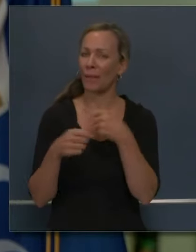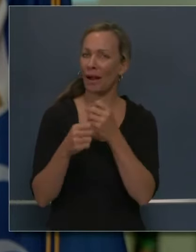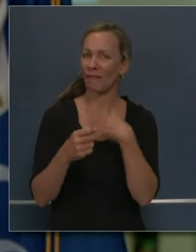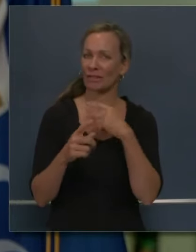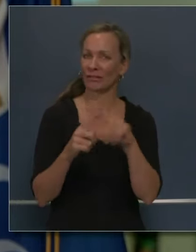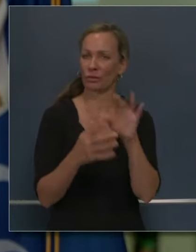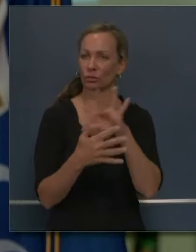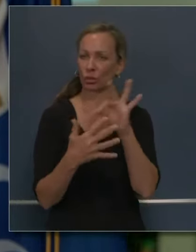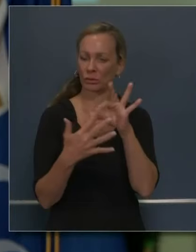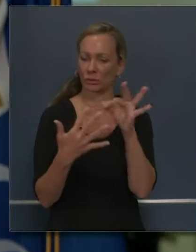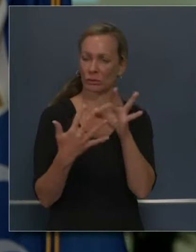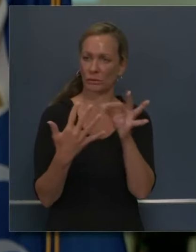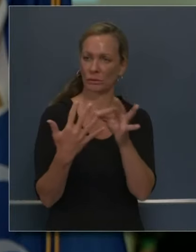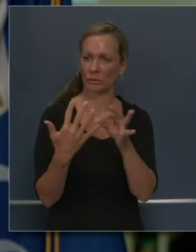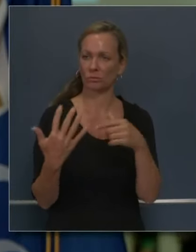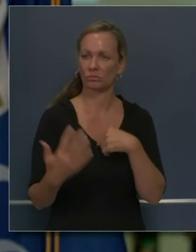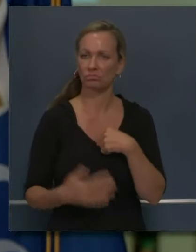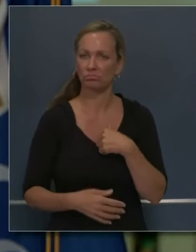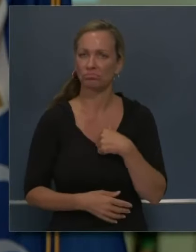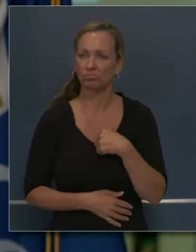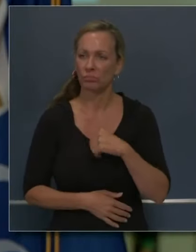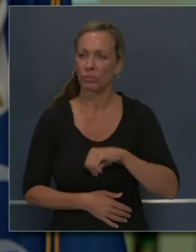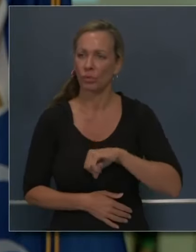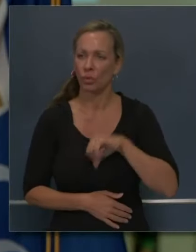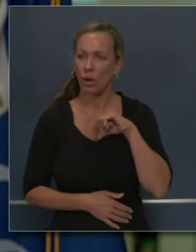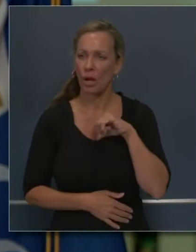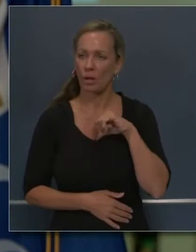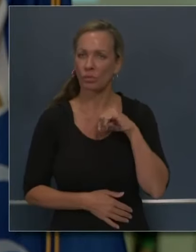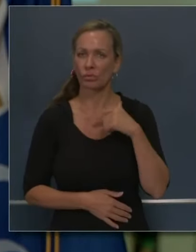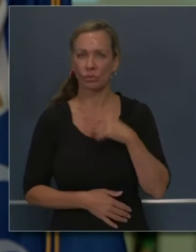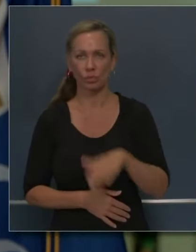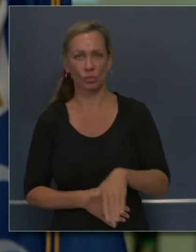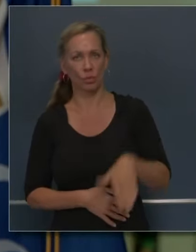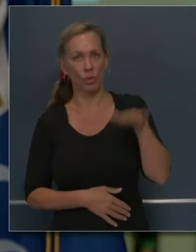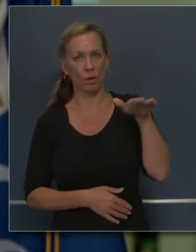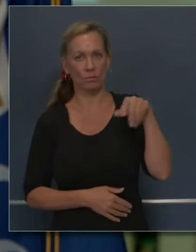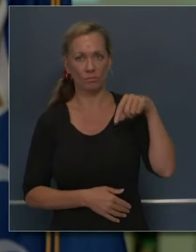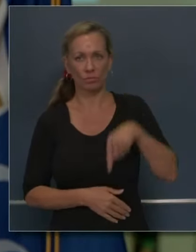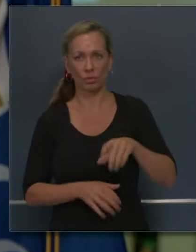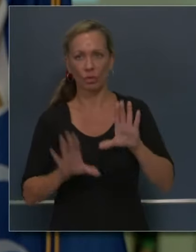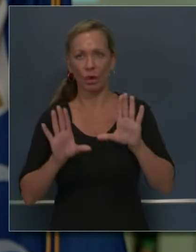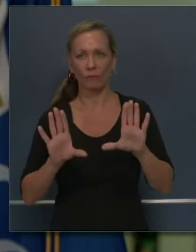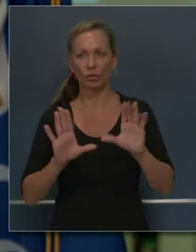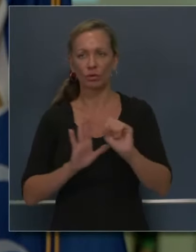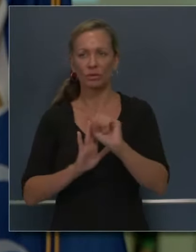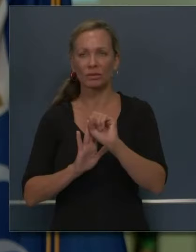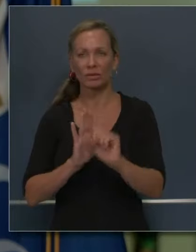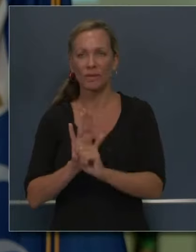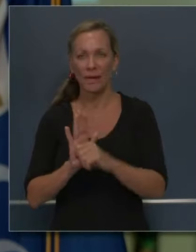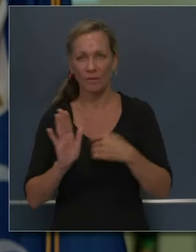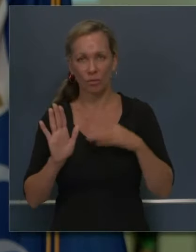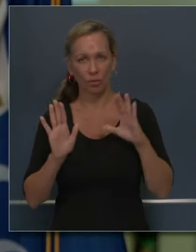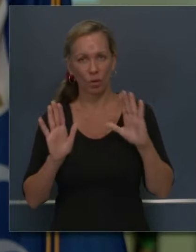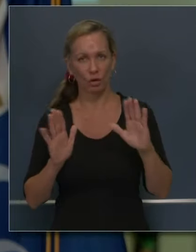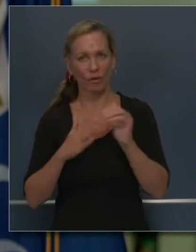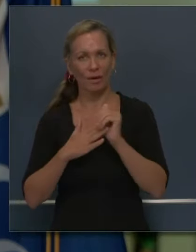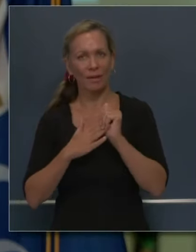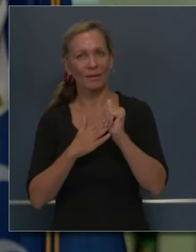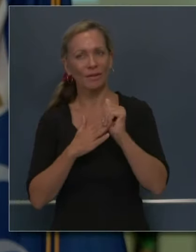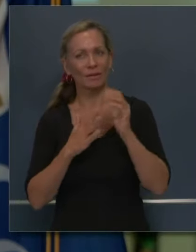deep pride that I've had the privilege of growing up in a state where we have innovation running through our veins. It's what